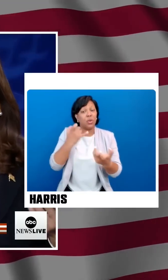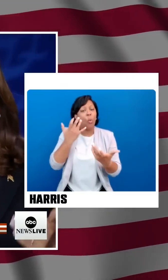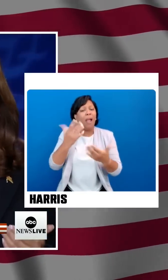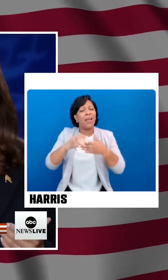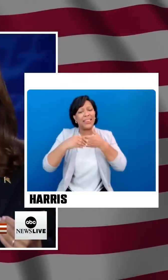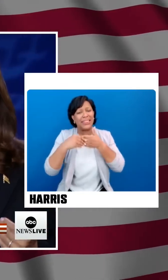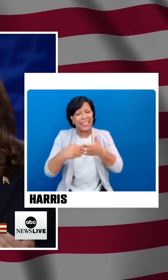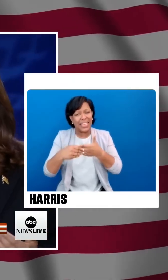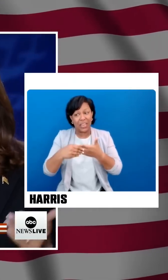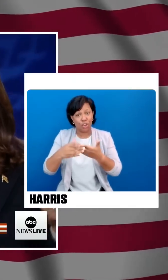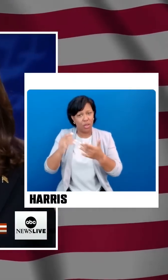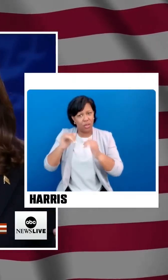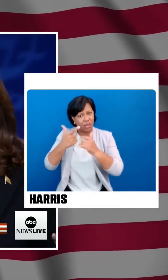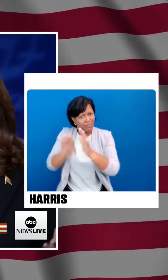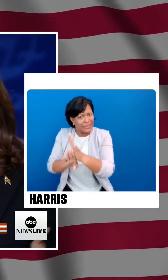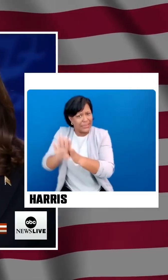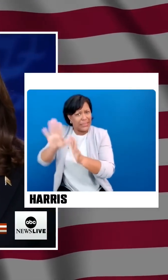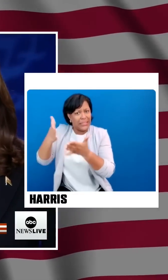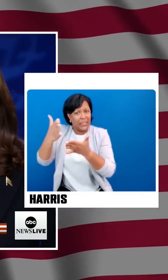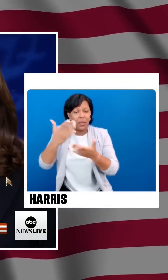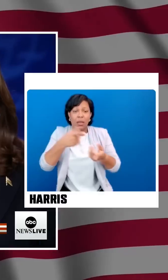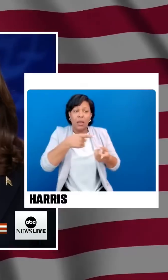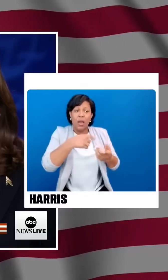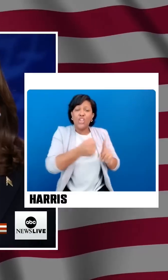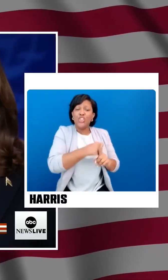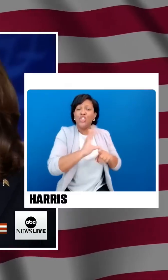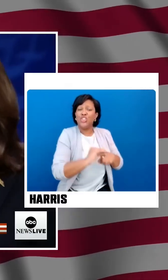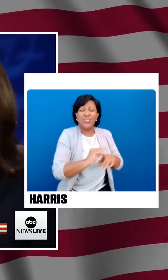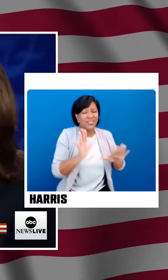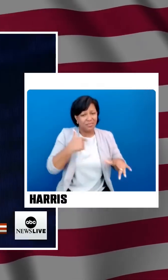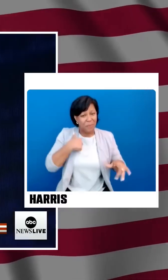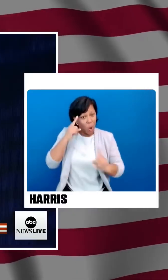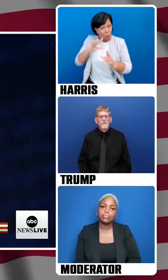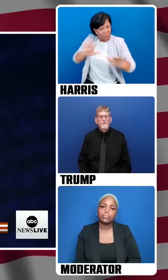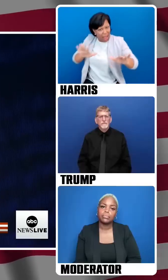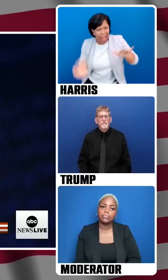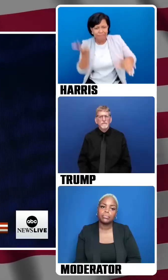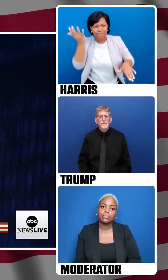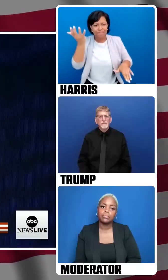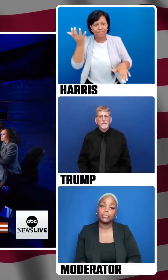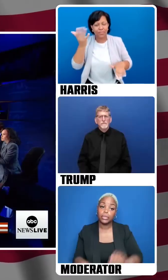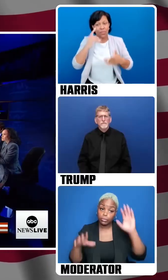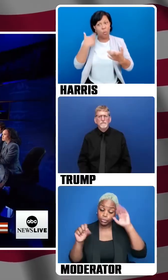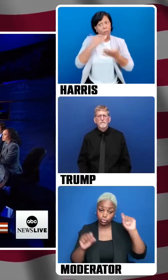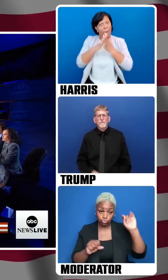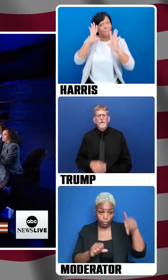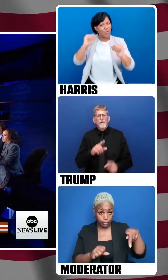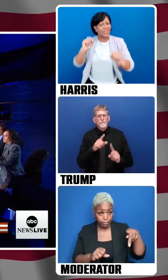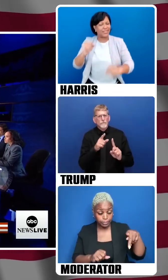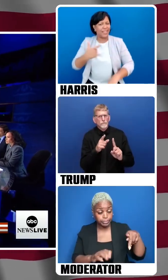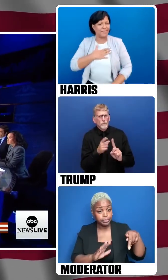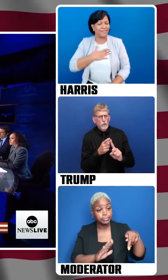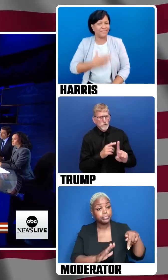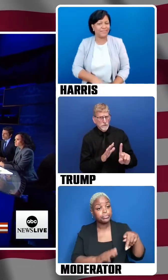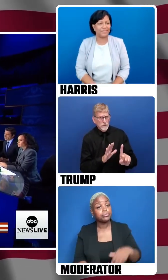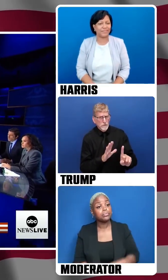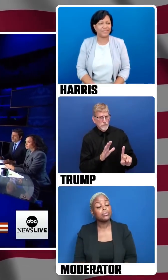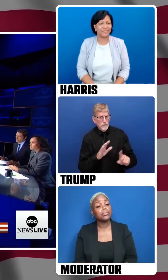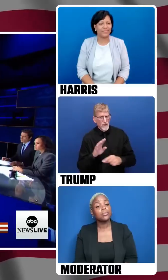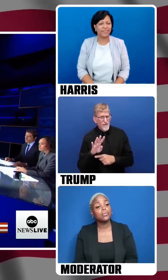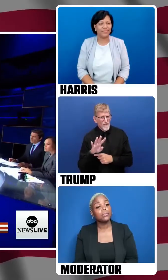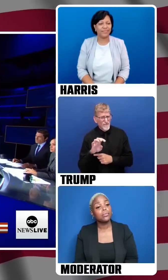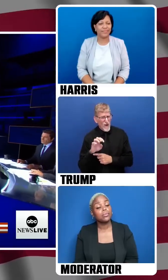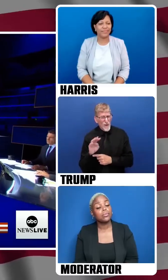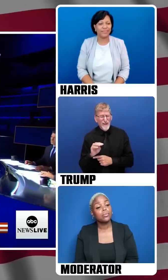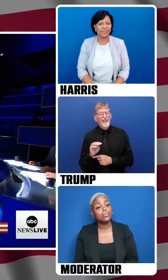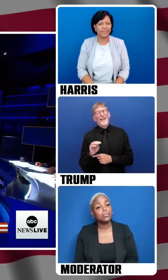up. I intend to be that president. President Trump, your Well, response? first of all, I wasn't given $400 million. I wish I was. My father was a